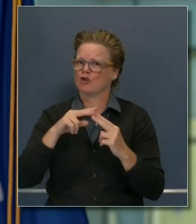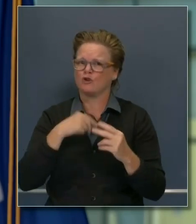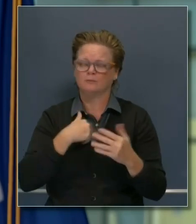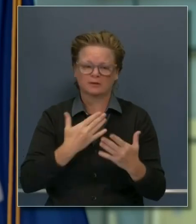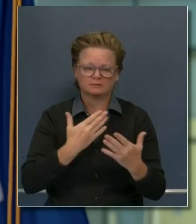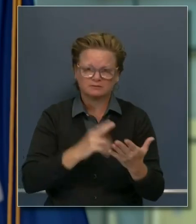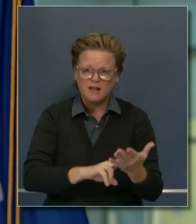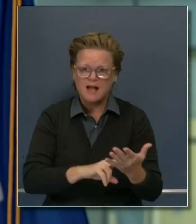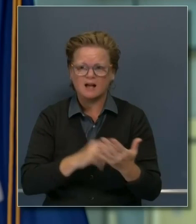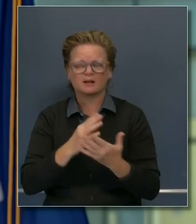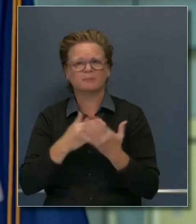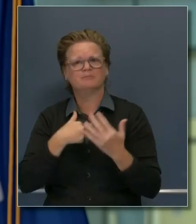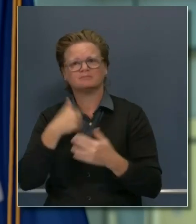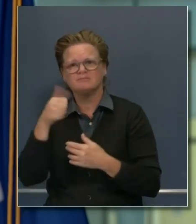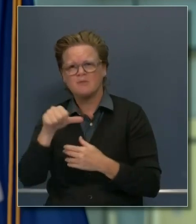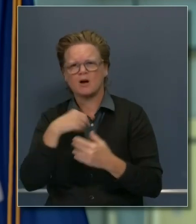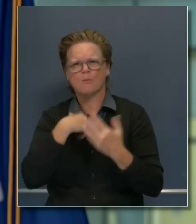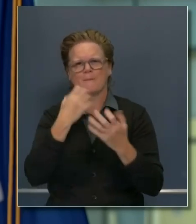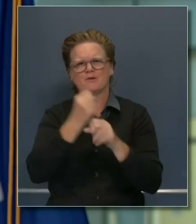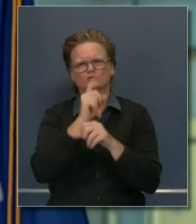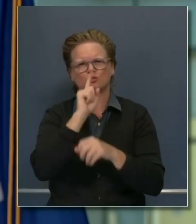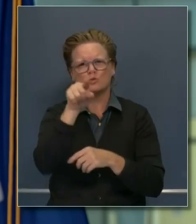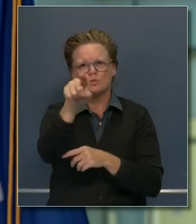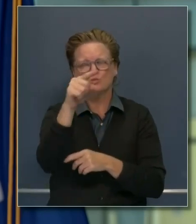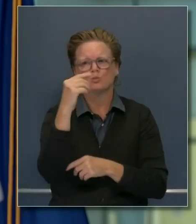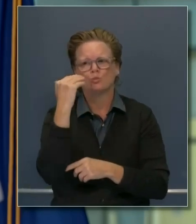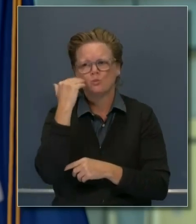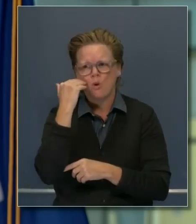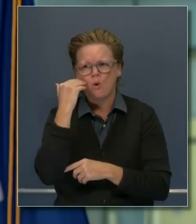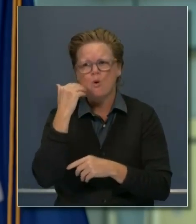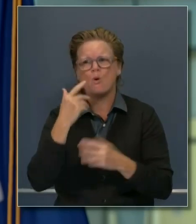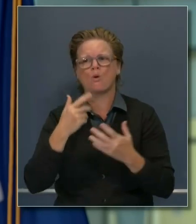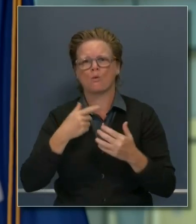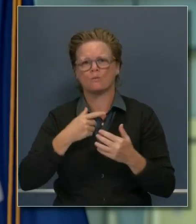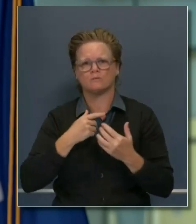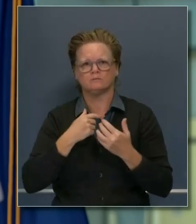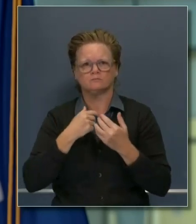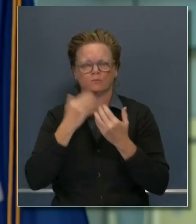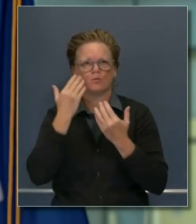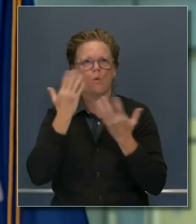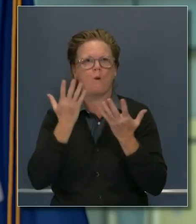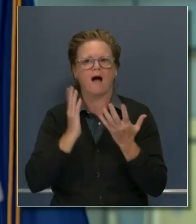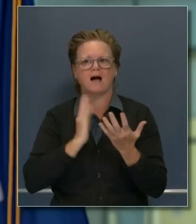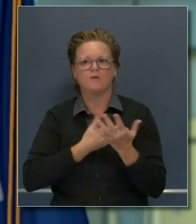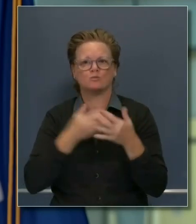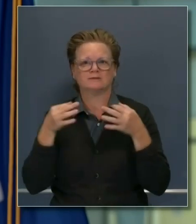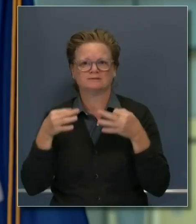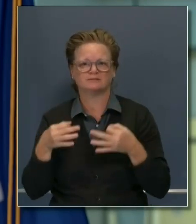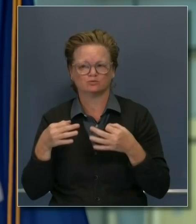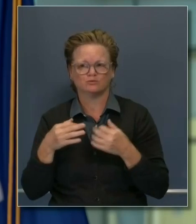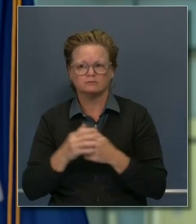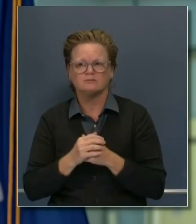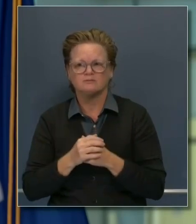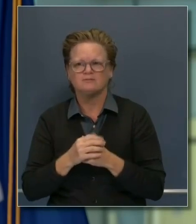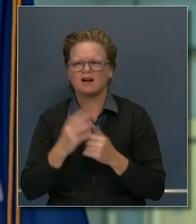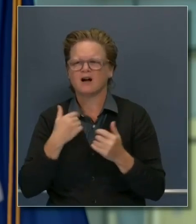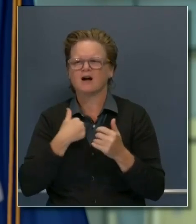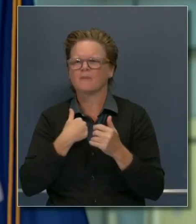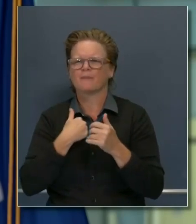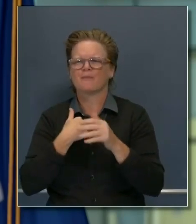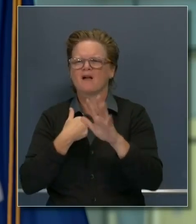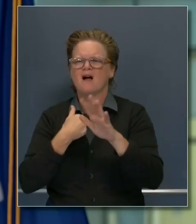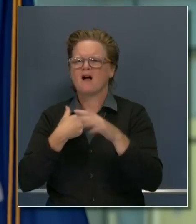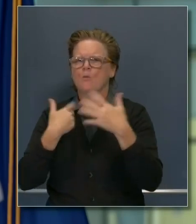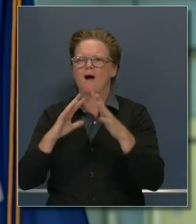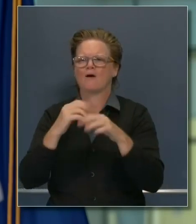are made aware of that decision. As it relates to the decision, as it relates to personnel, try not to make decisions